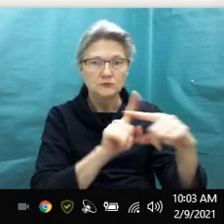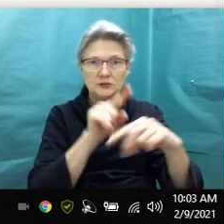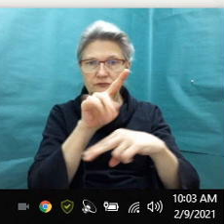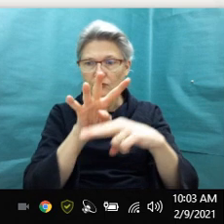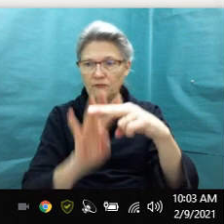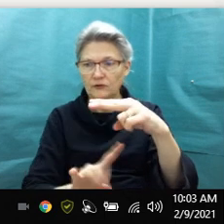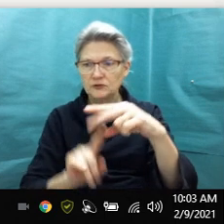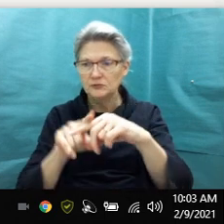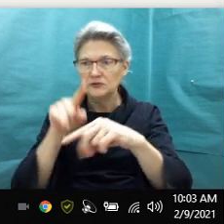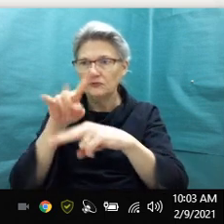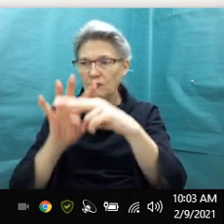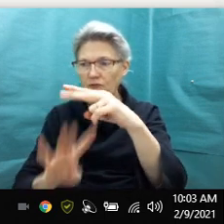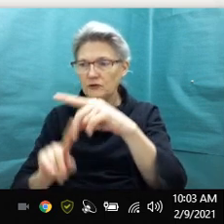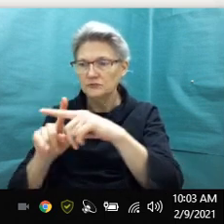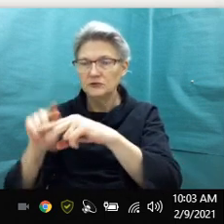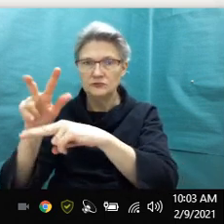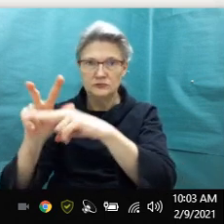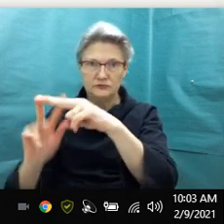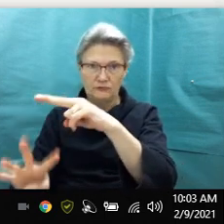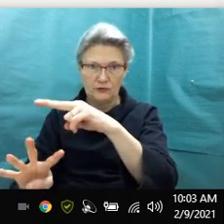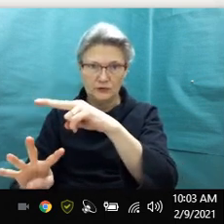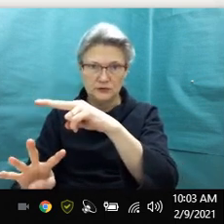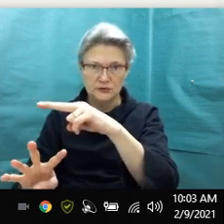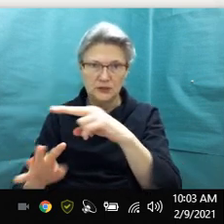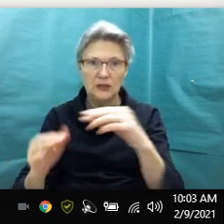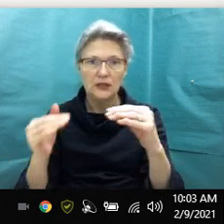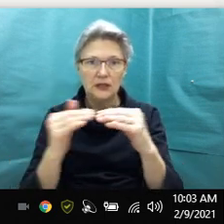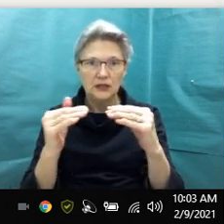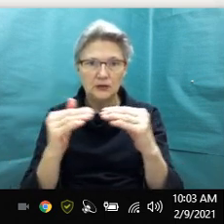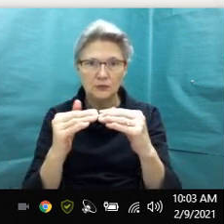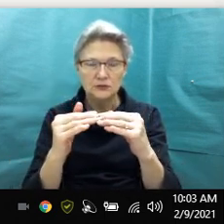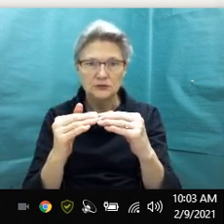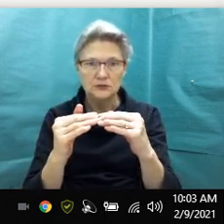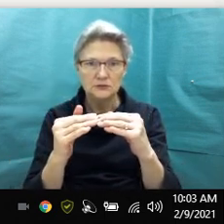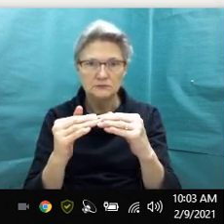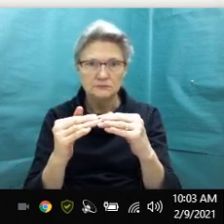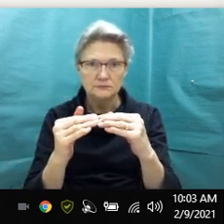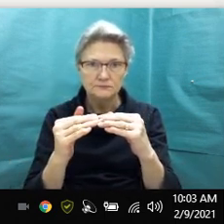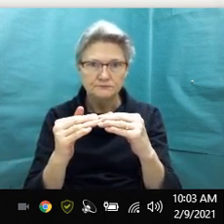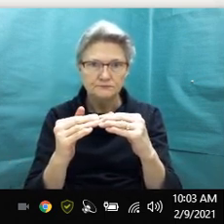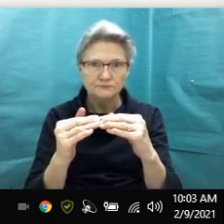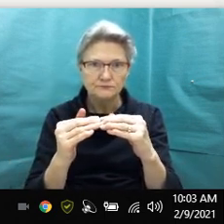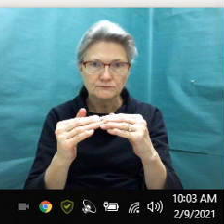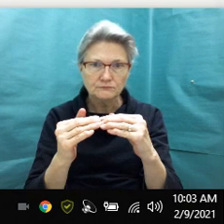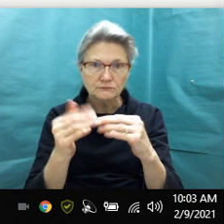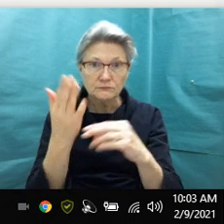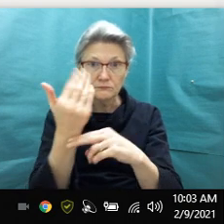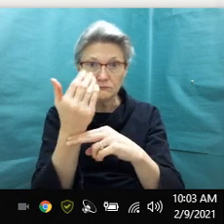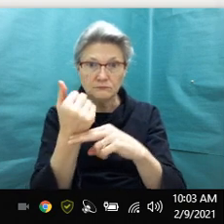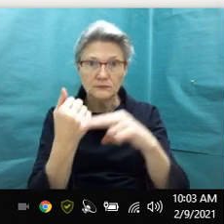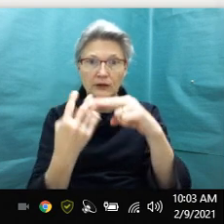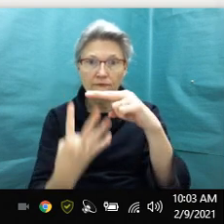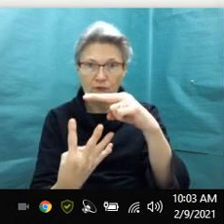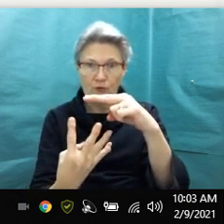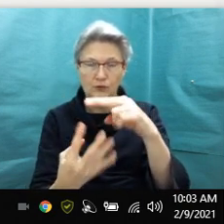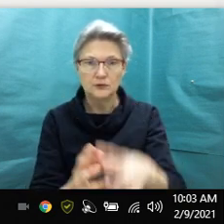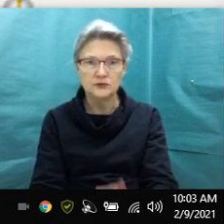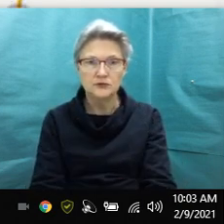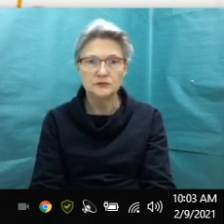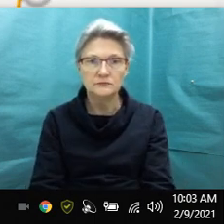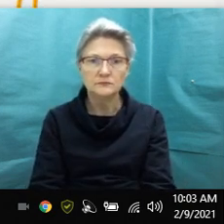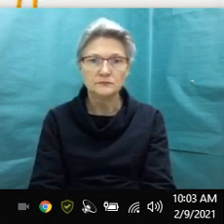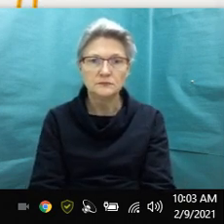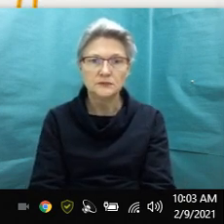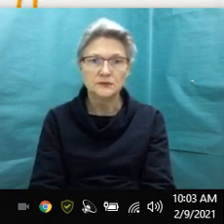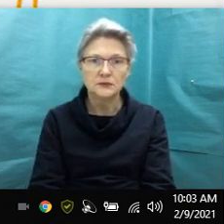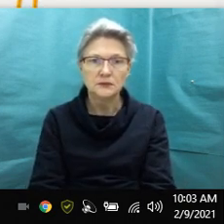3/4 left over. So we'll do plus 3/4. So that equals my